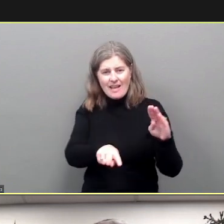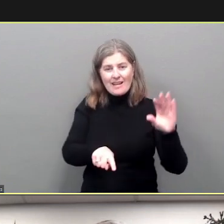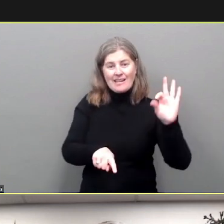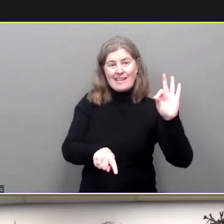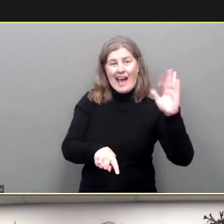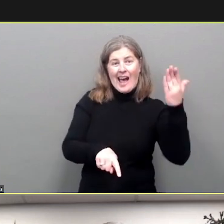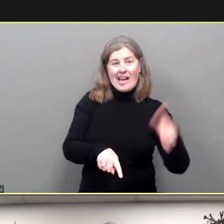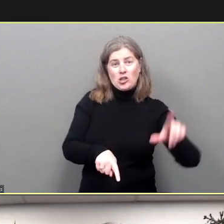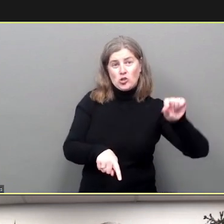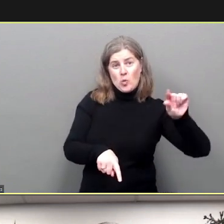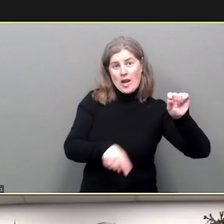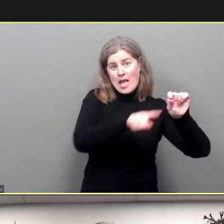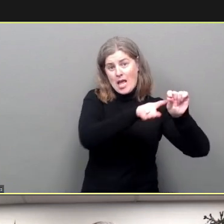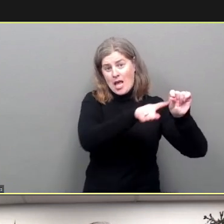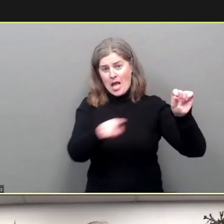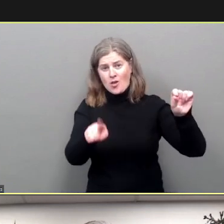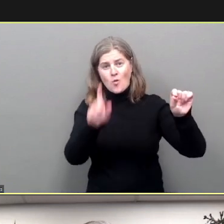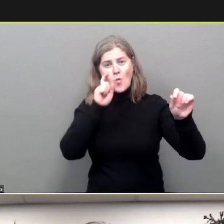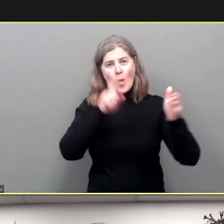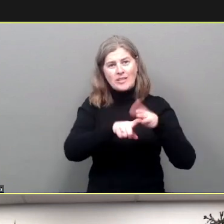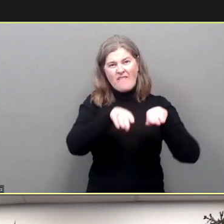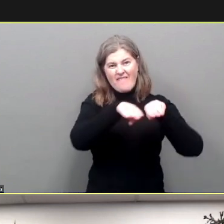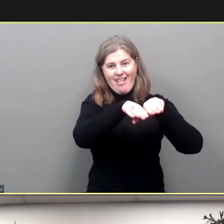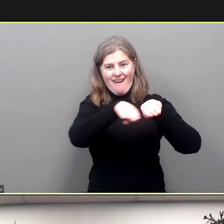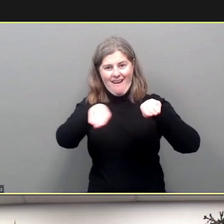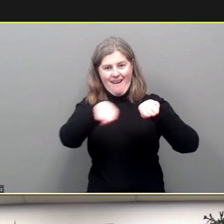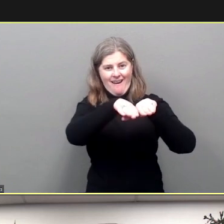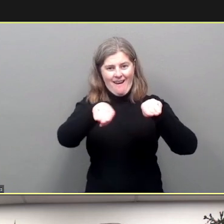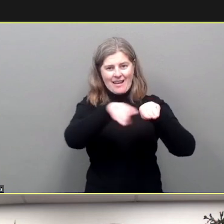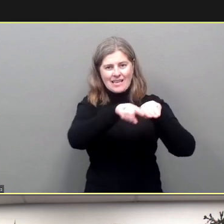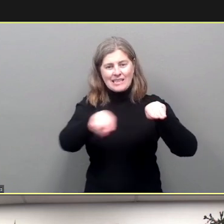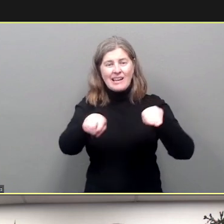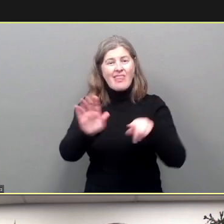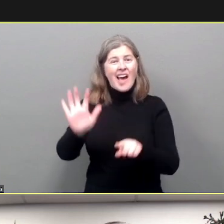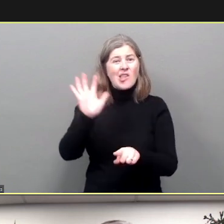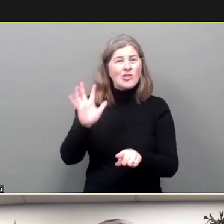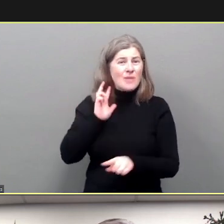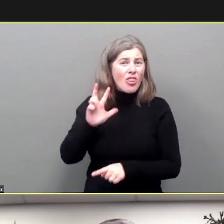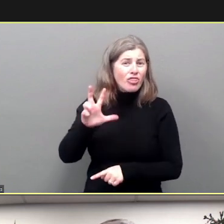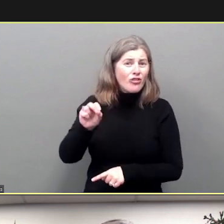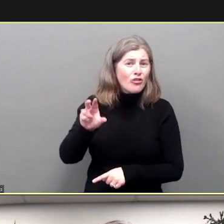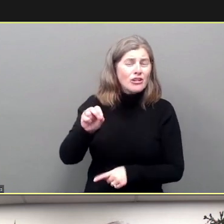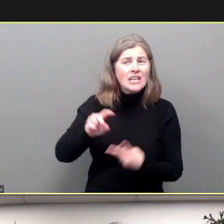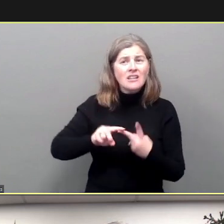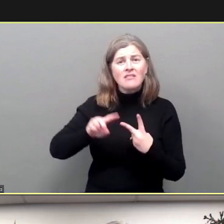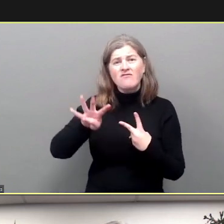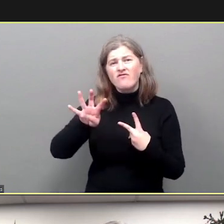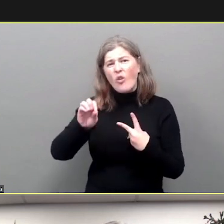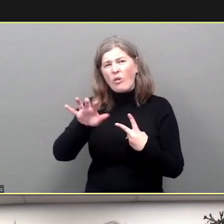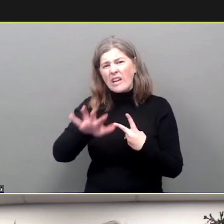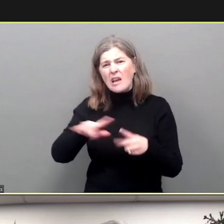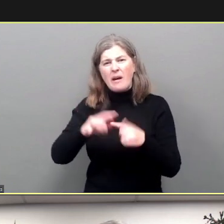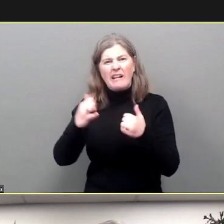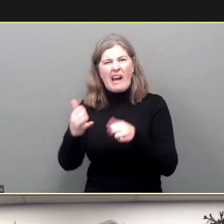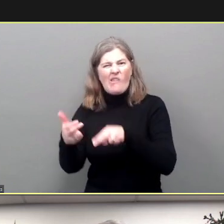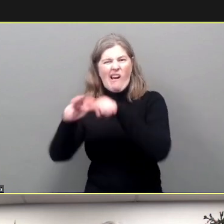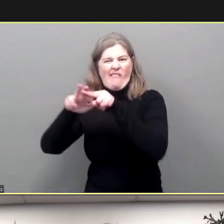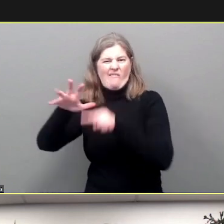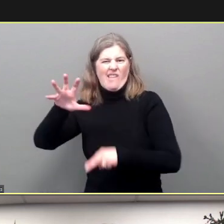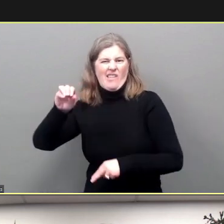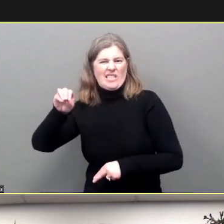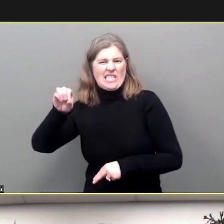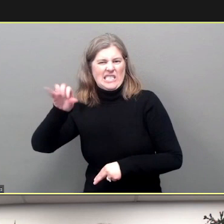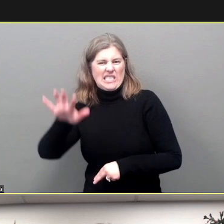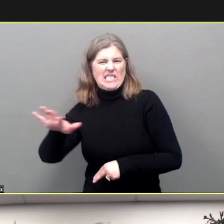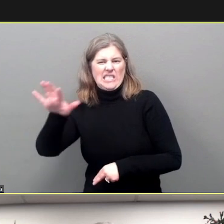920 and on, there's a flat area there that used to be in the 30s, then the 40s. Now it's in the 50s here.